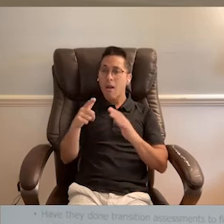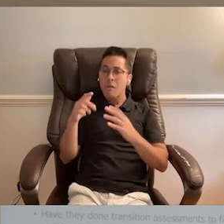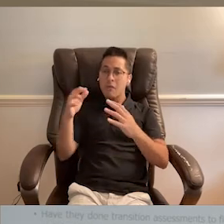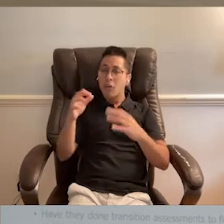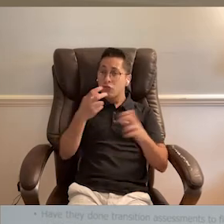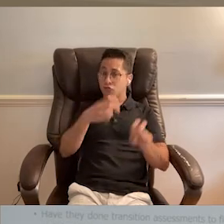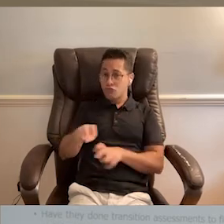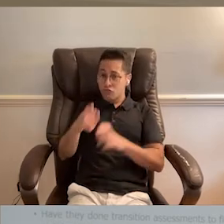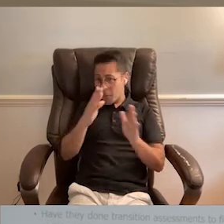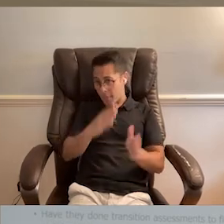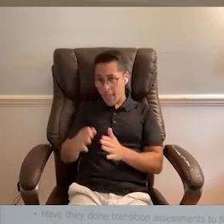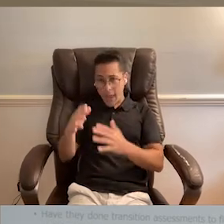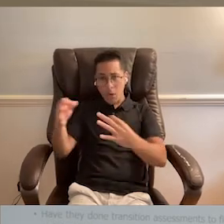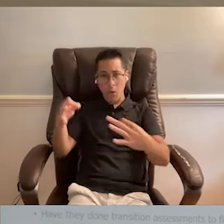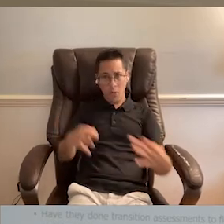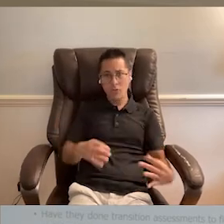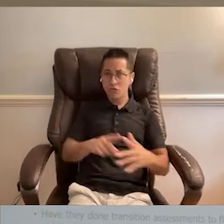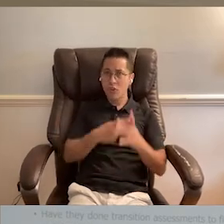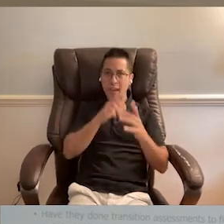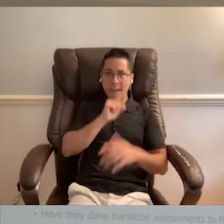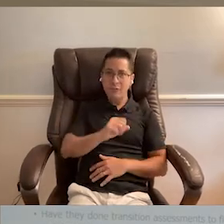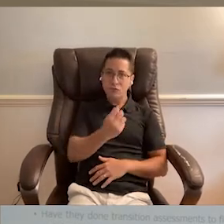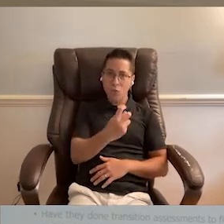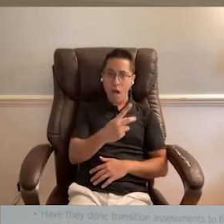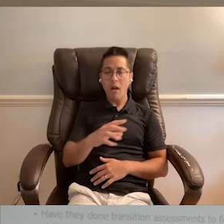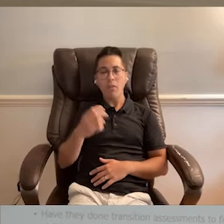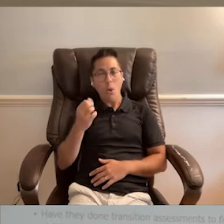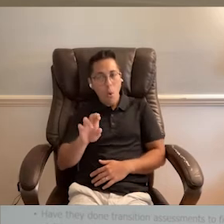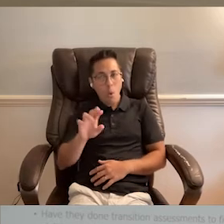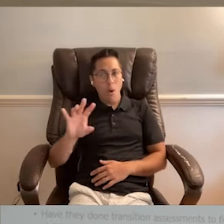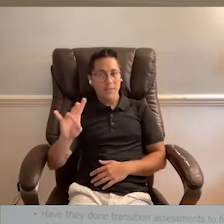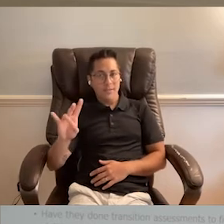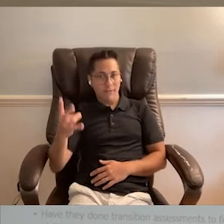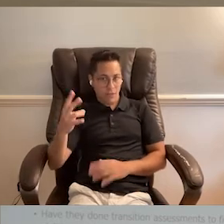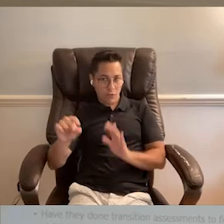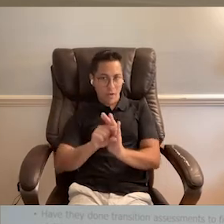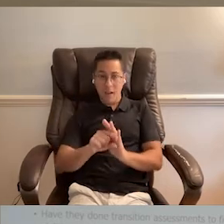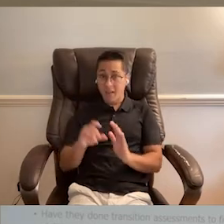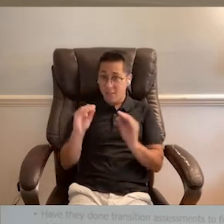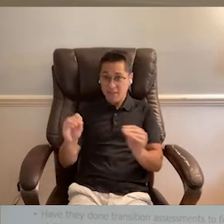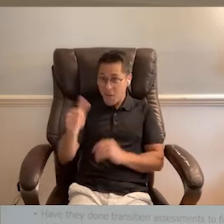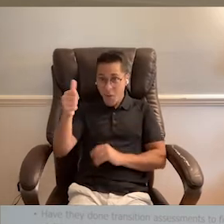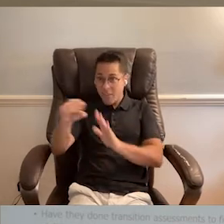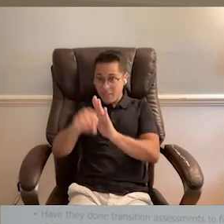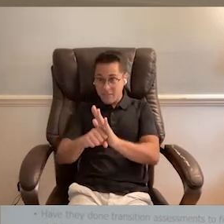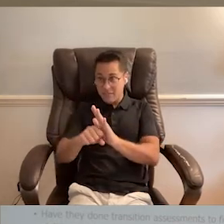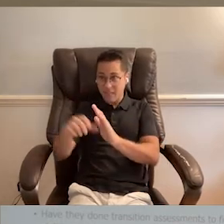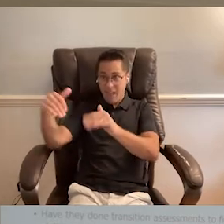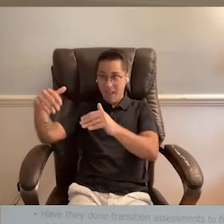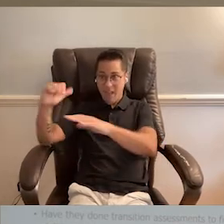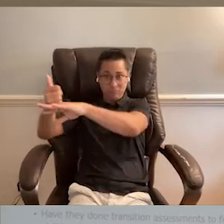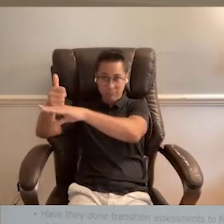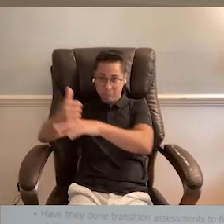to age 12 or 7th grade. So, no other state has done that. So we have, there's a legislator,